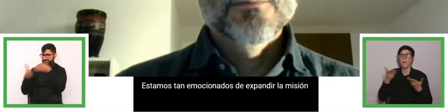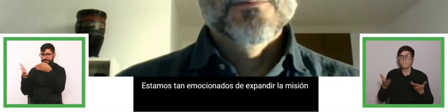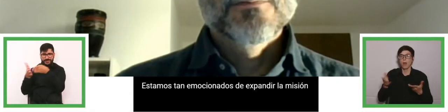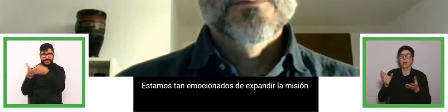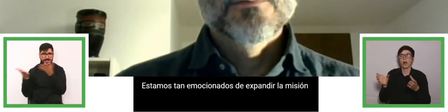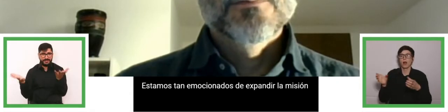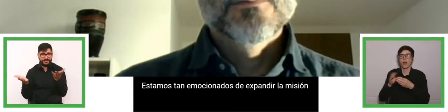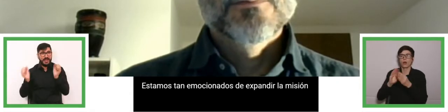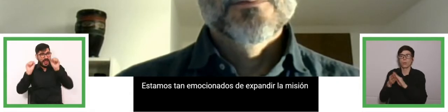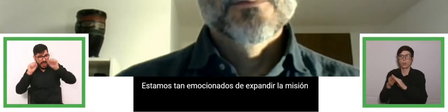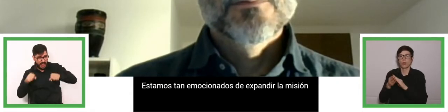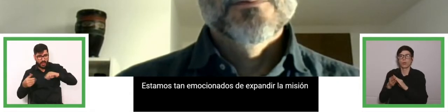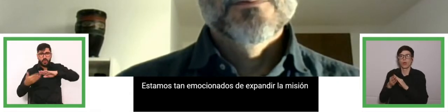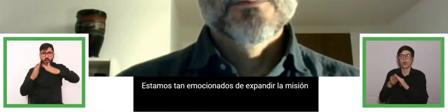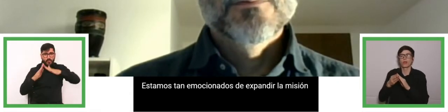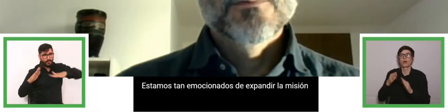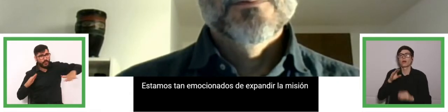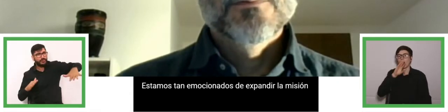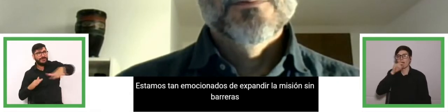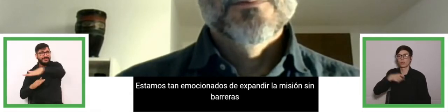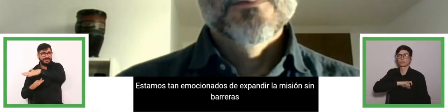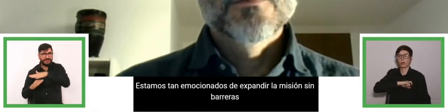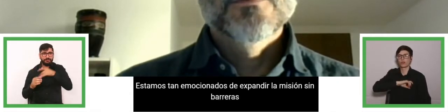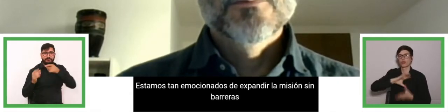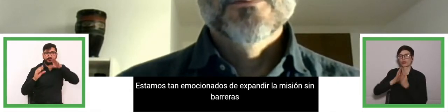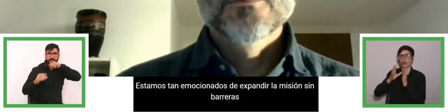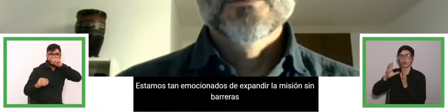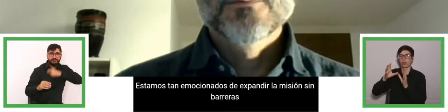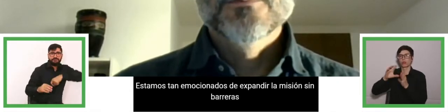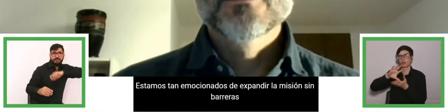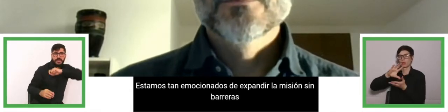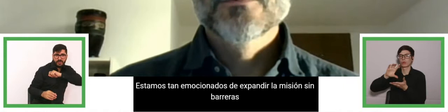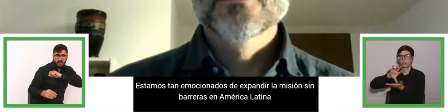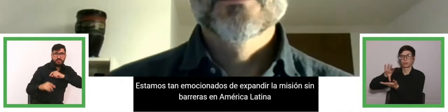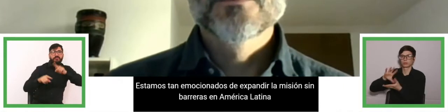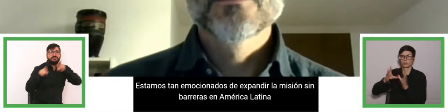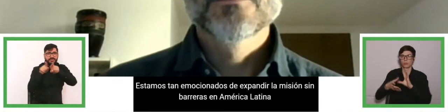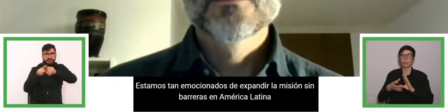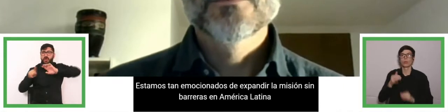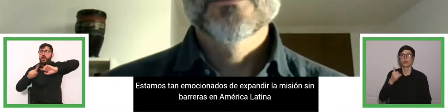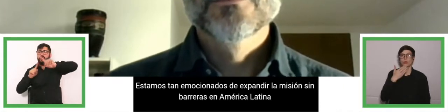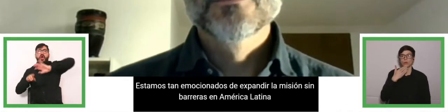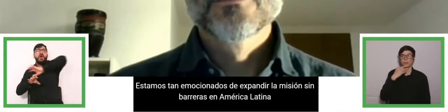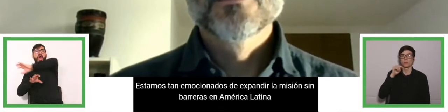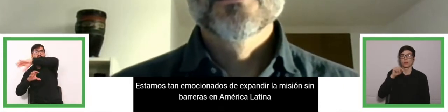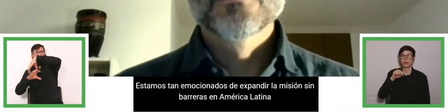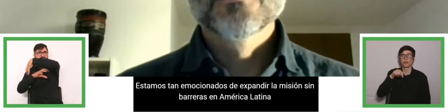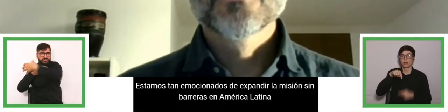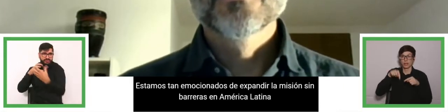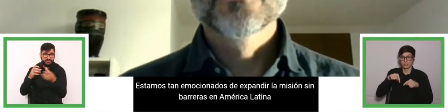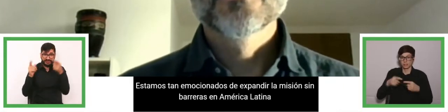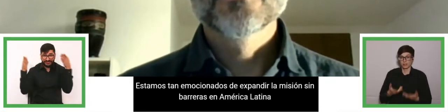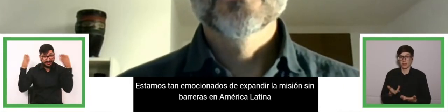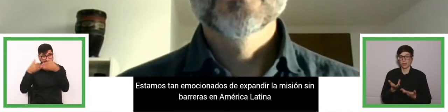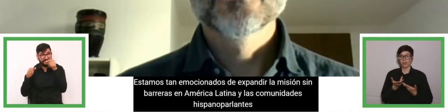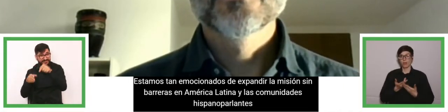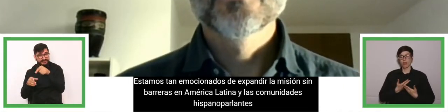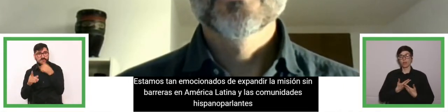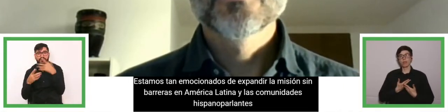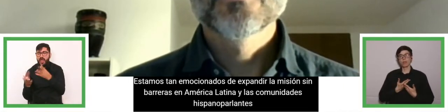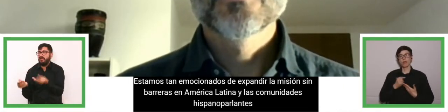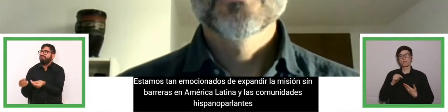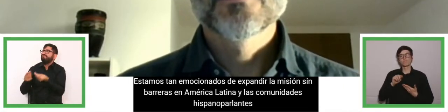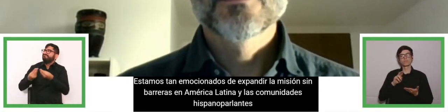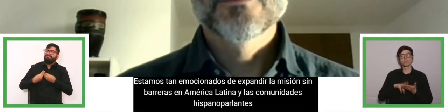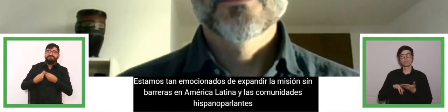Transfer Program as a key part of this joint venture. And we hope you will join